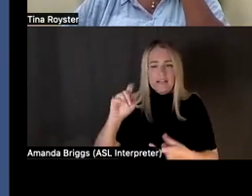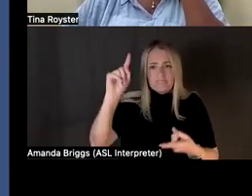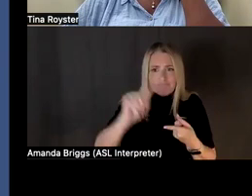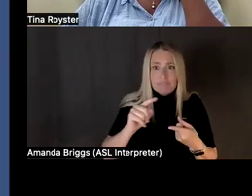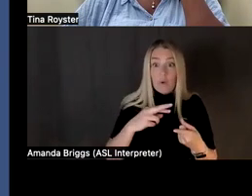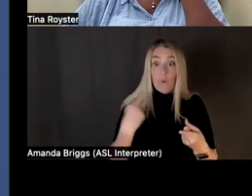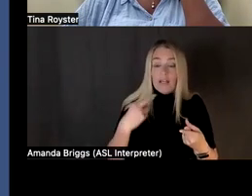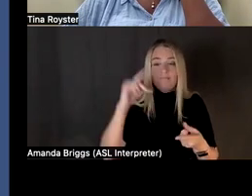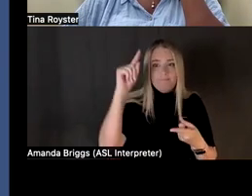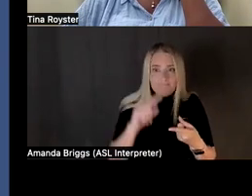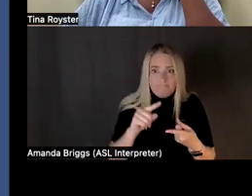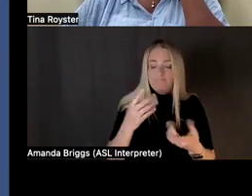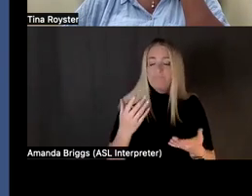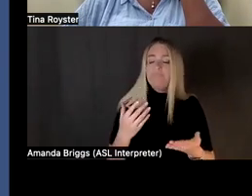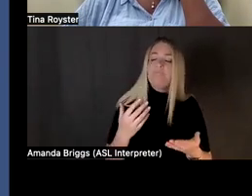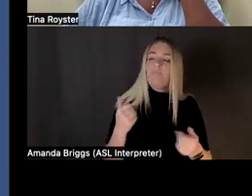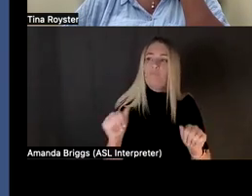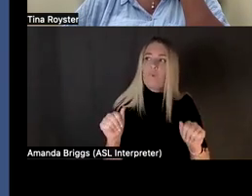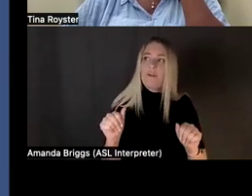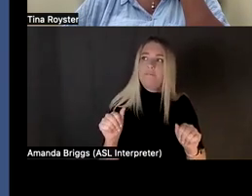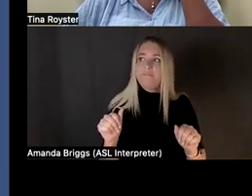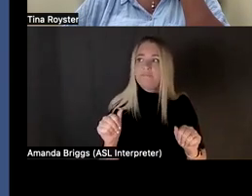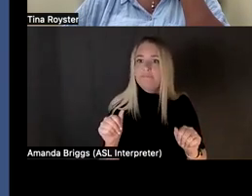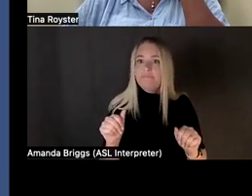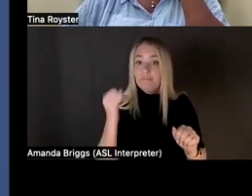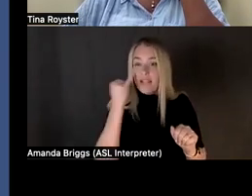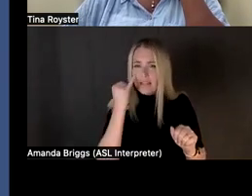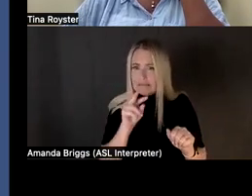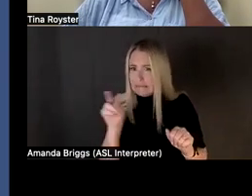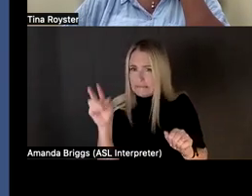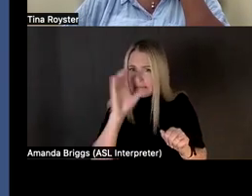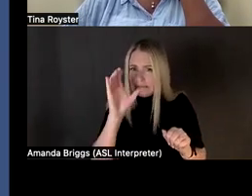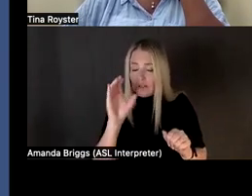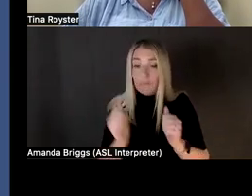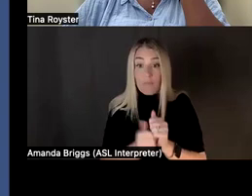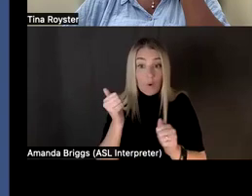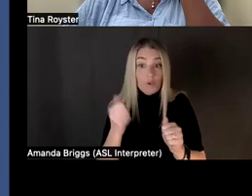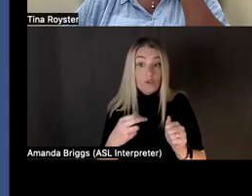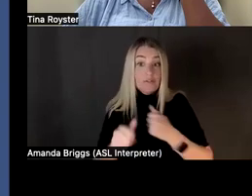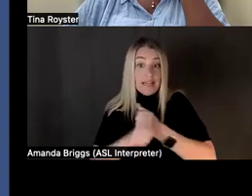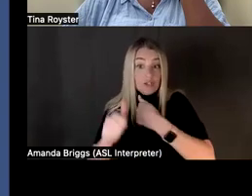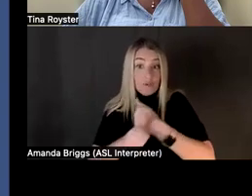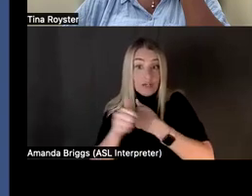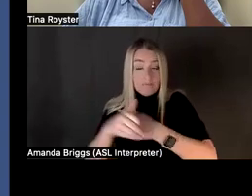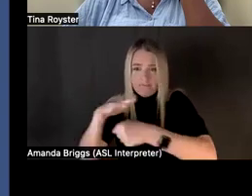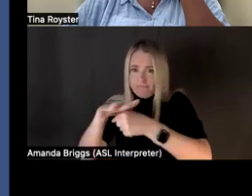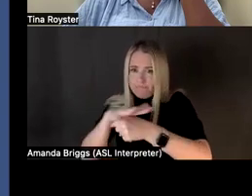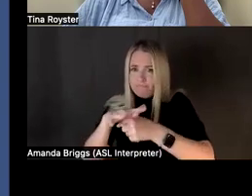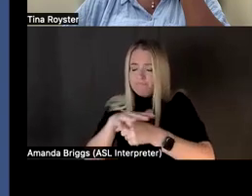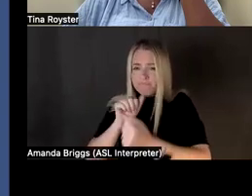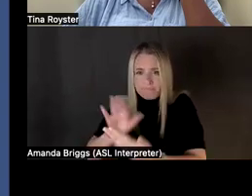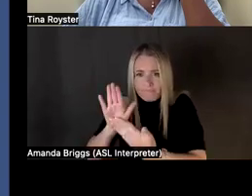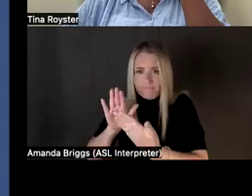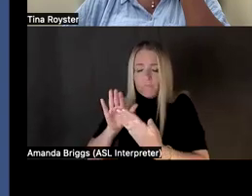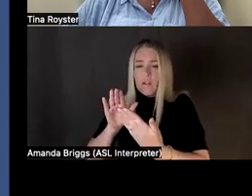possible, to look at addressing the riskiest and most harmful areas first and trying to really